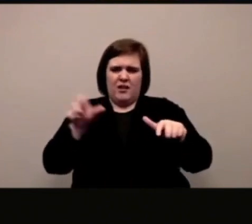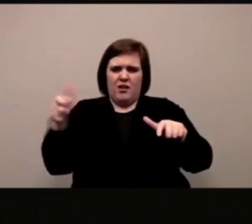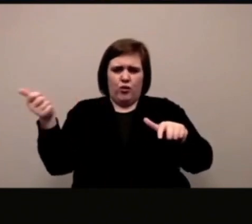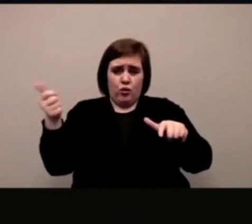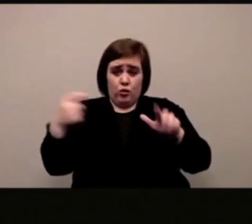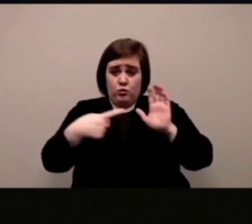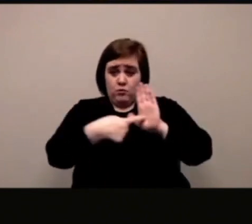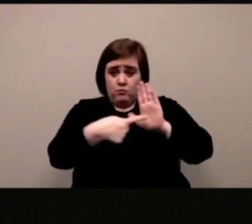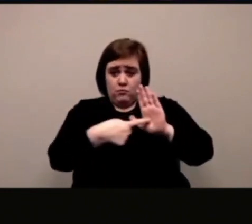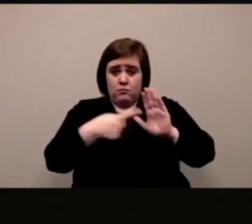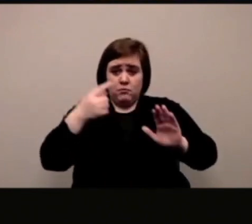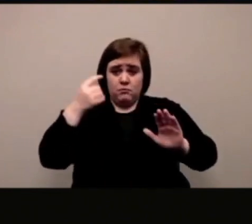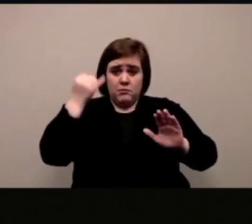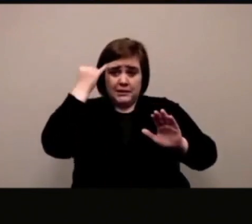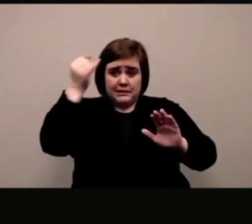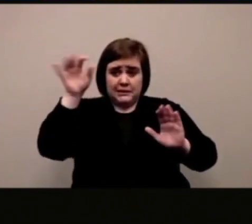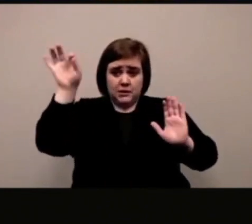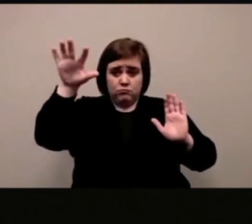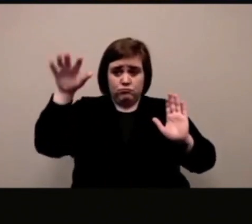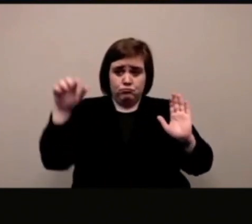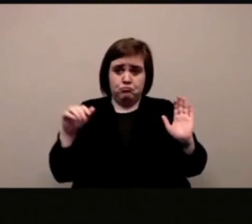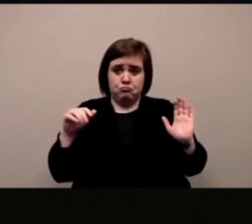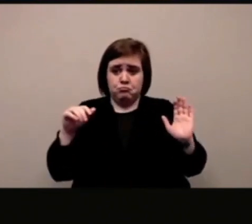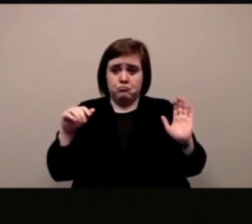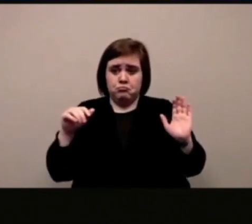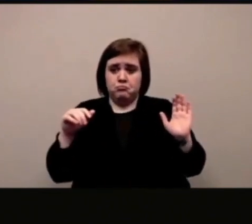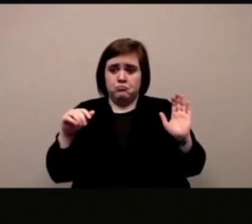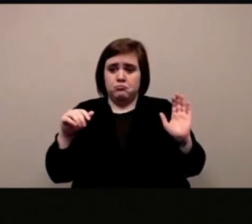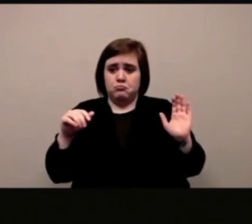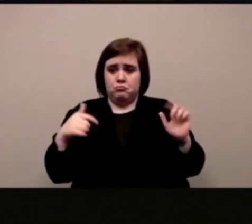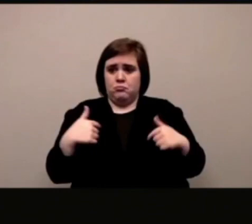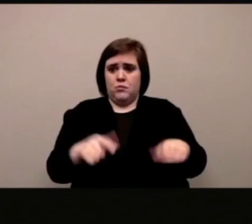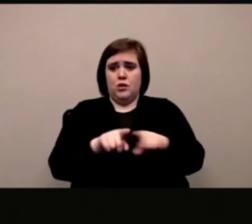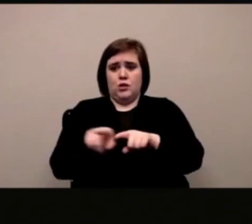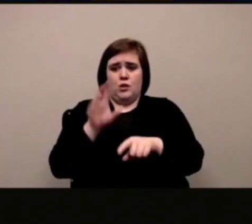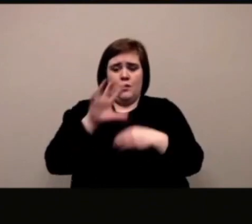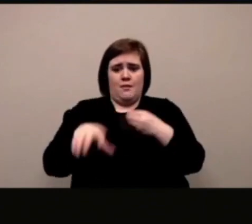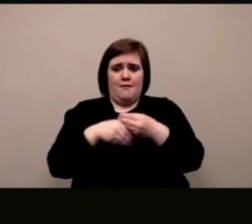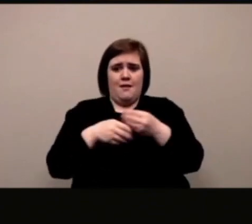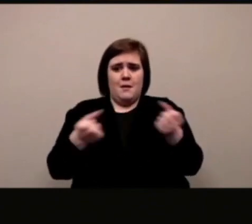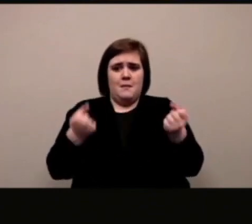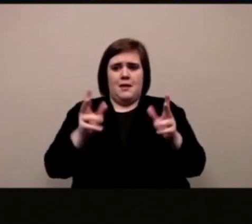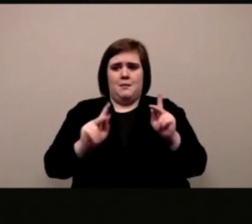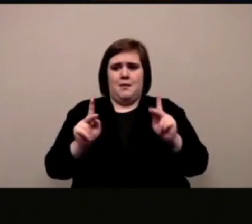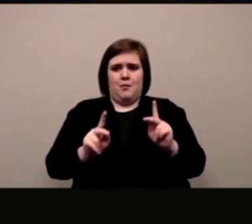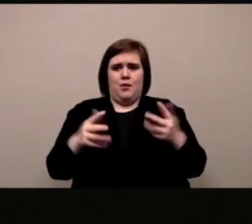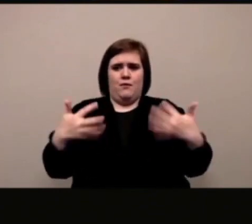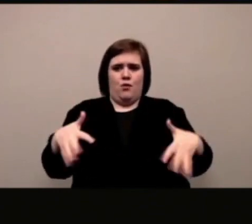go ahead. Yep. I'll add that many folks have captured this in the chat, but I